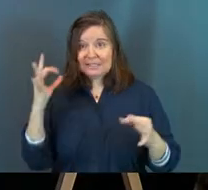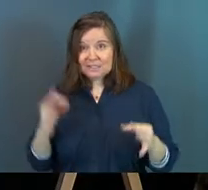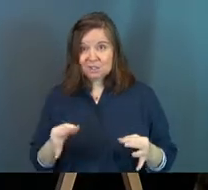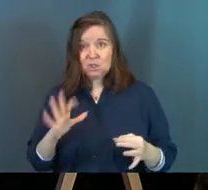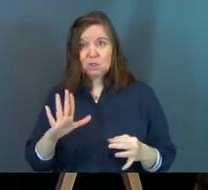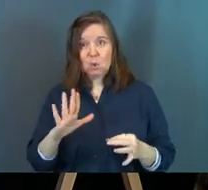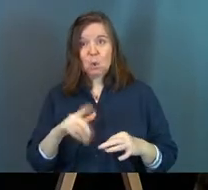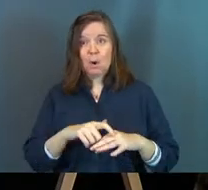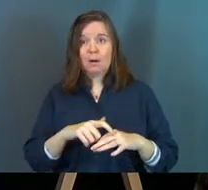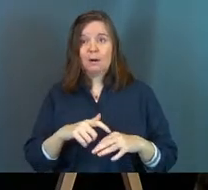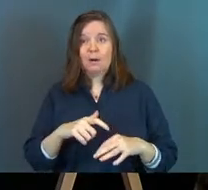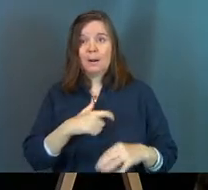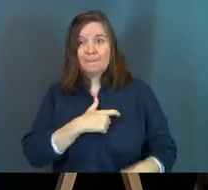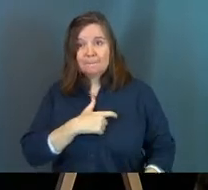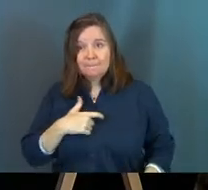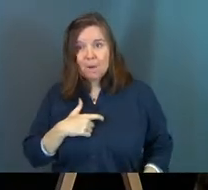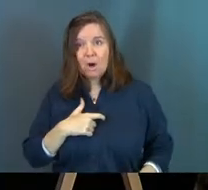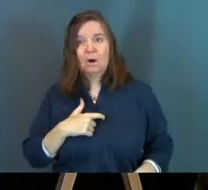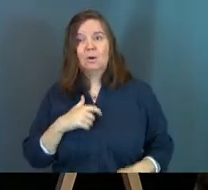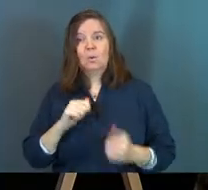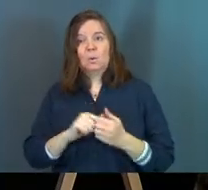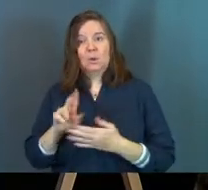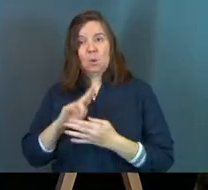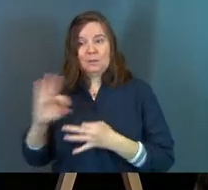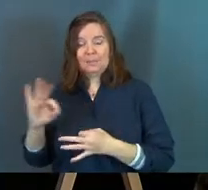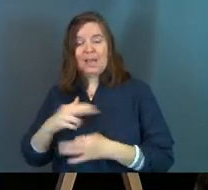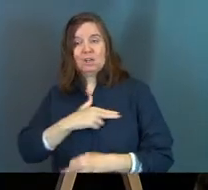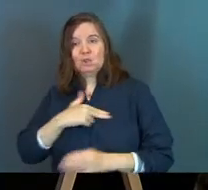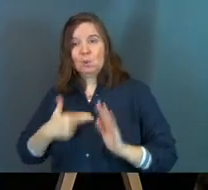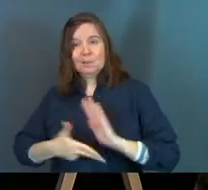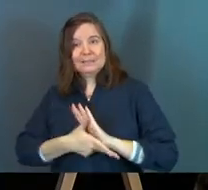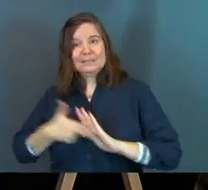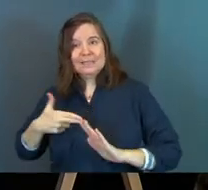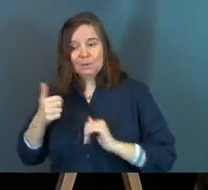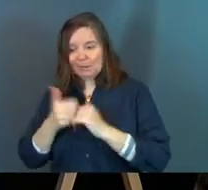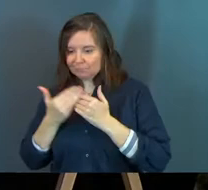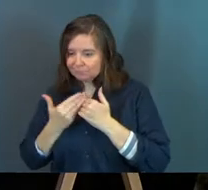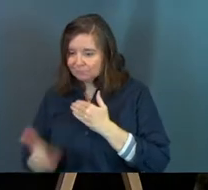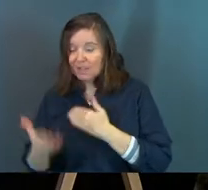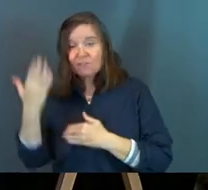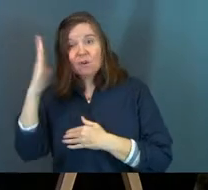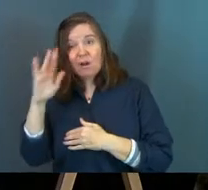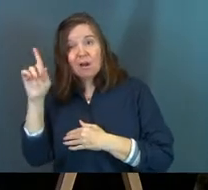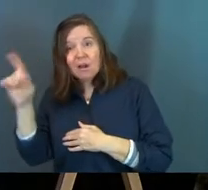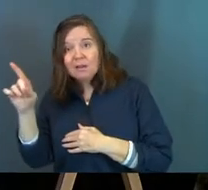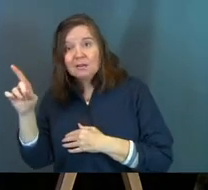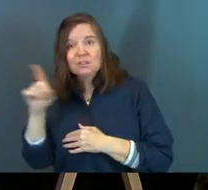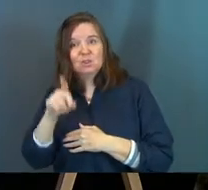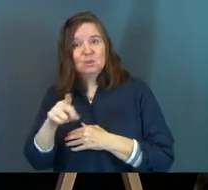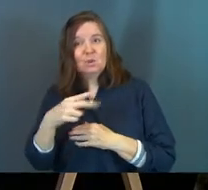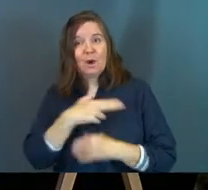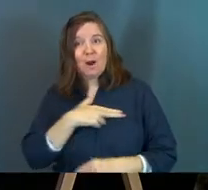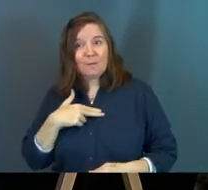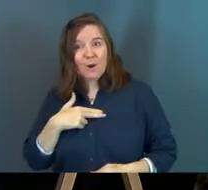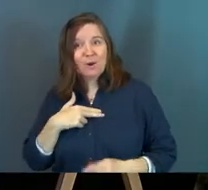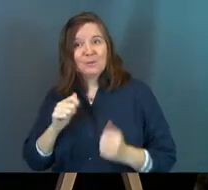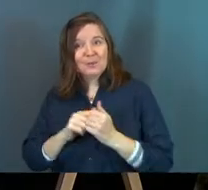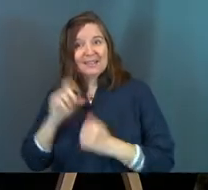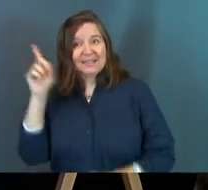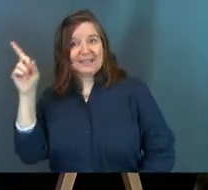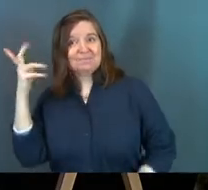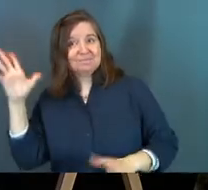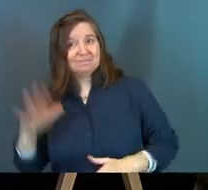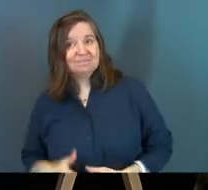decision, you're marked with the Holy Spirit and you're sealed in him. And as far as God is concerned, you're marked.